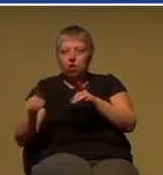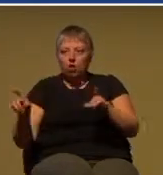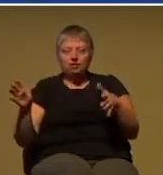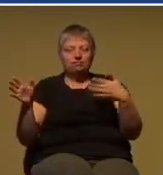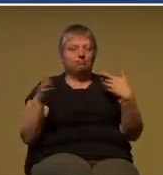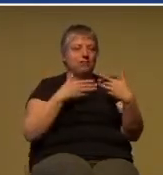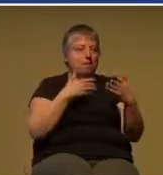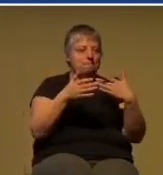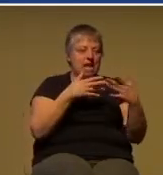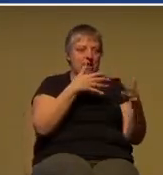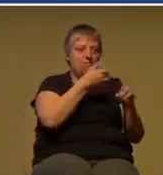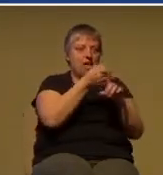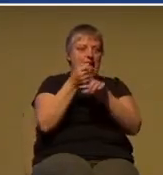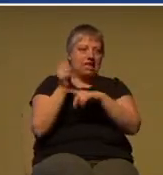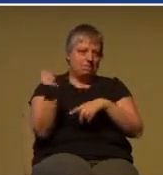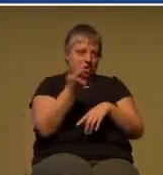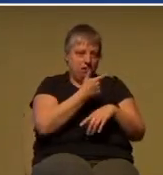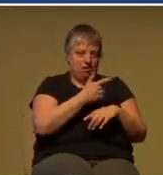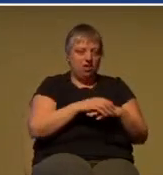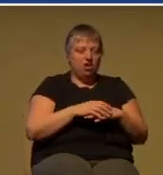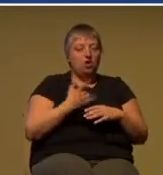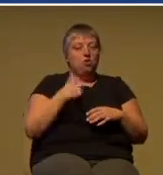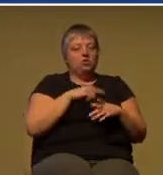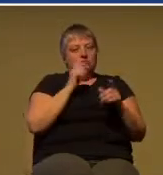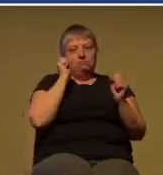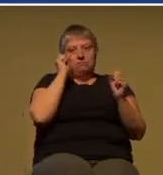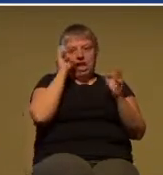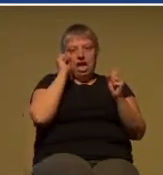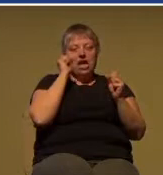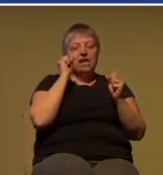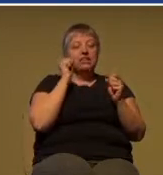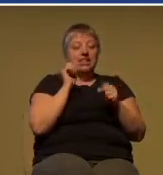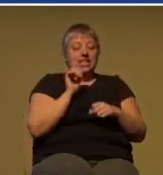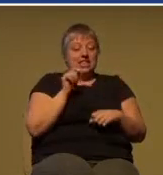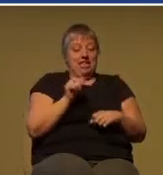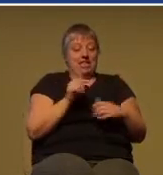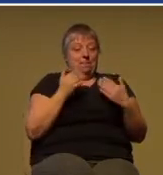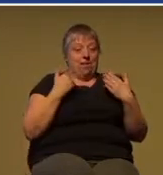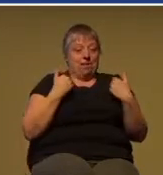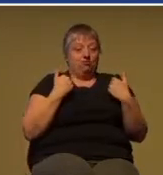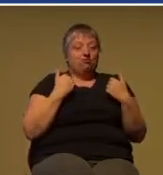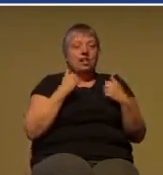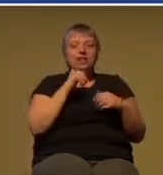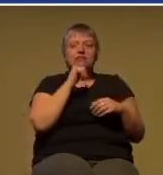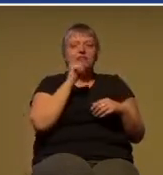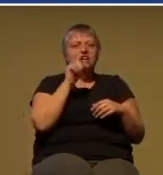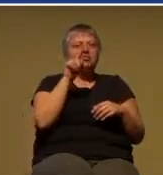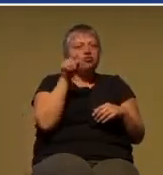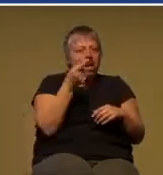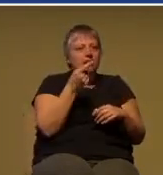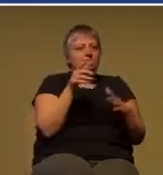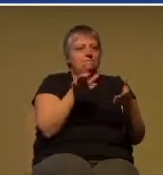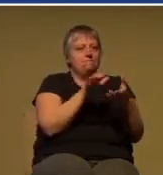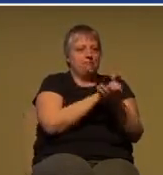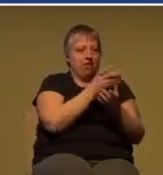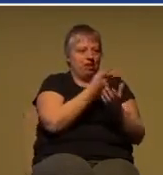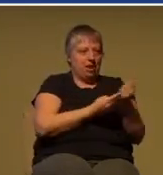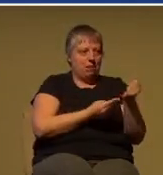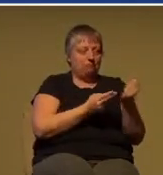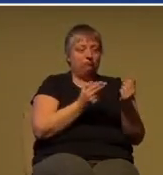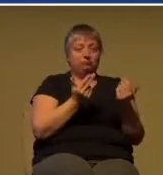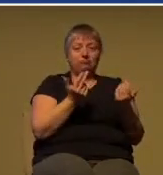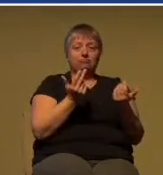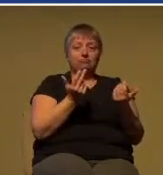how this ministry really does not just minister to married couples. It covers all